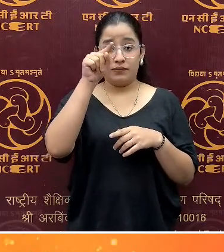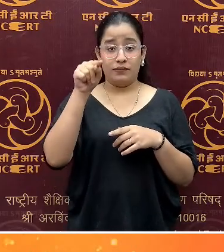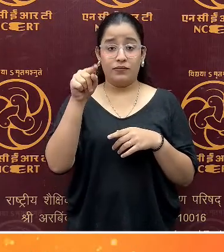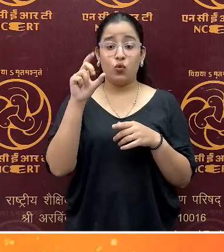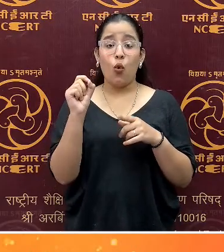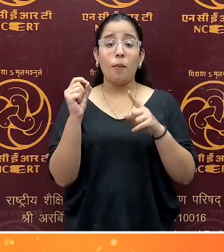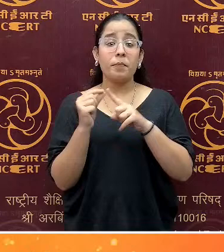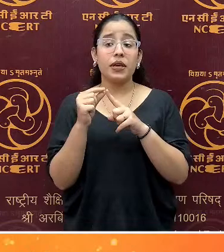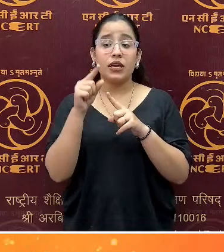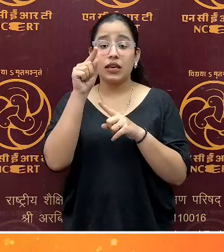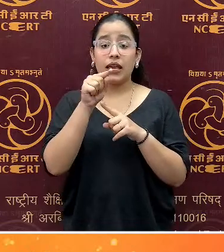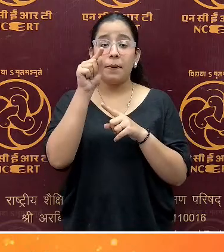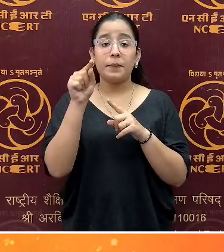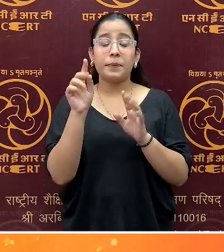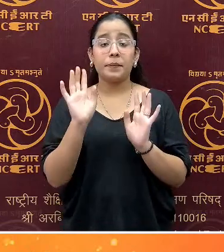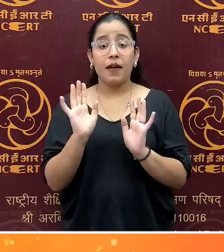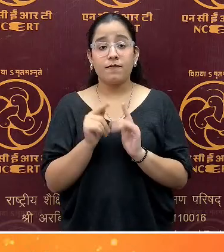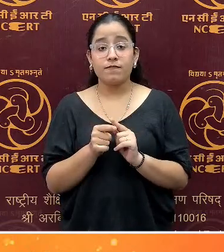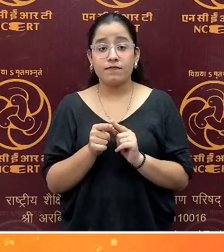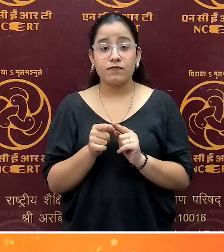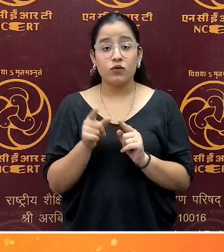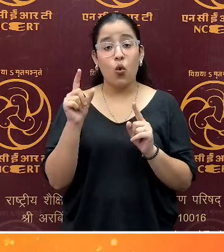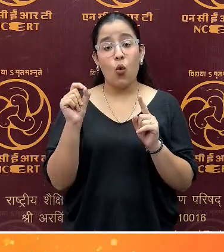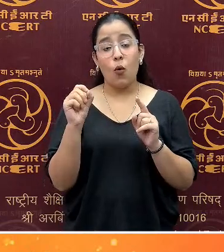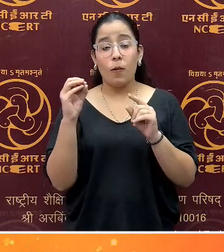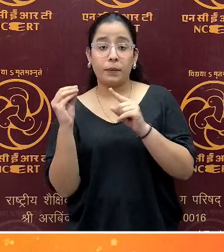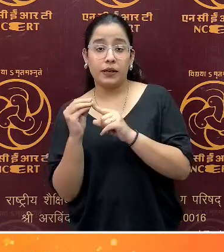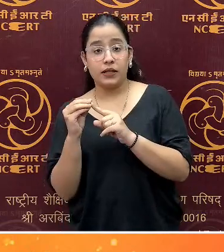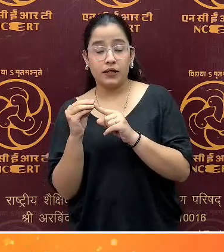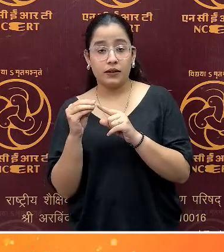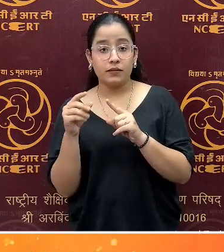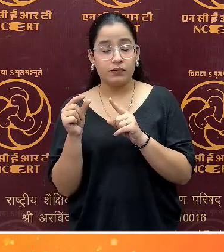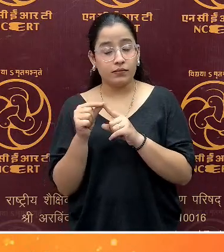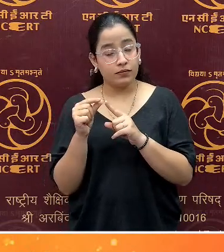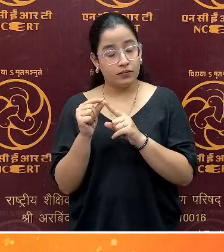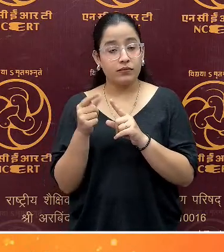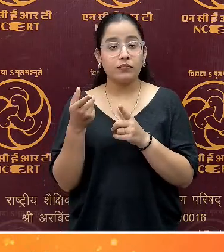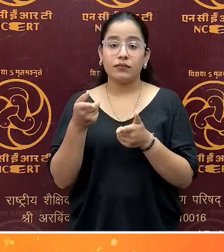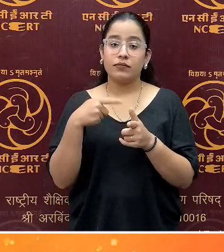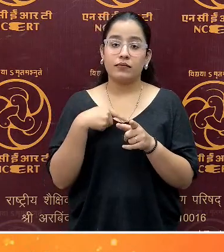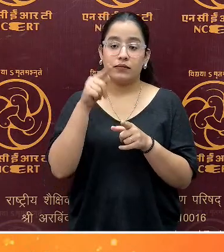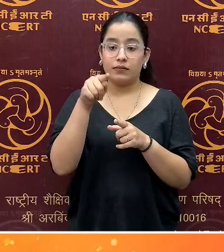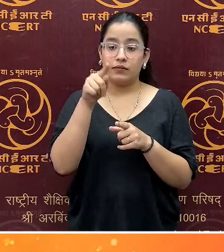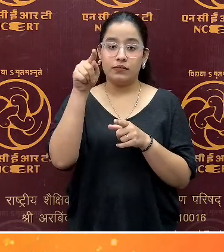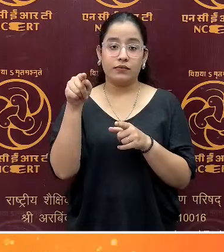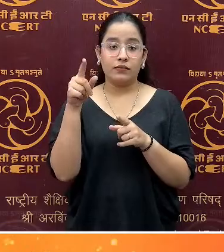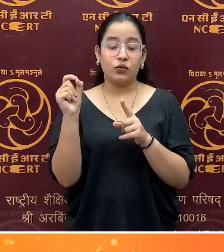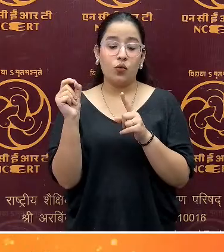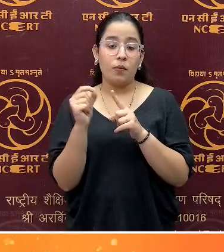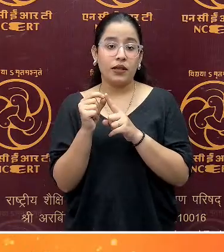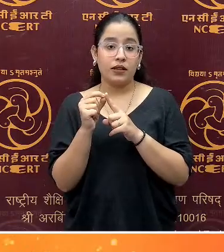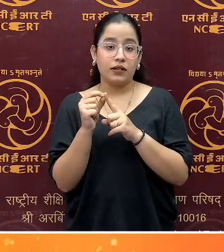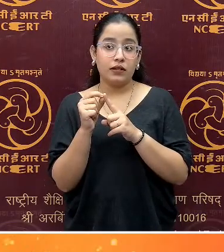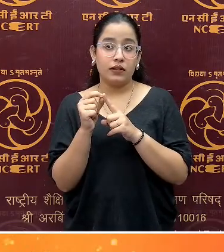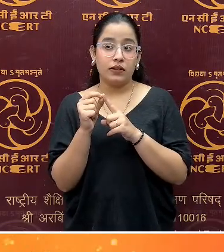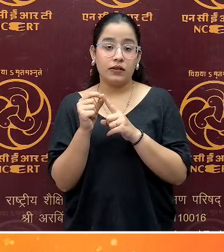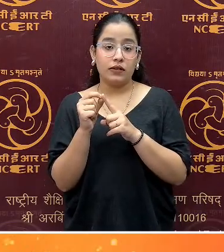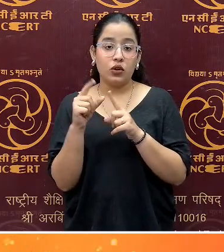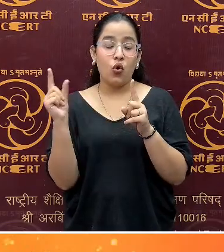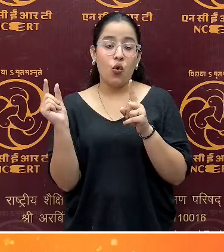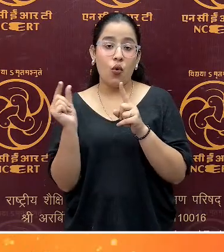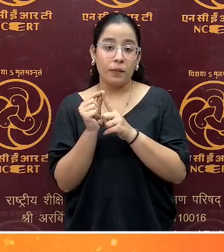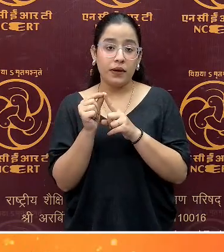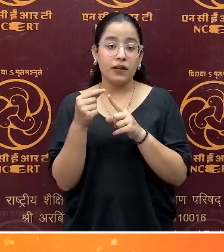OP. Cap over OP, sorry. Cap over OP. Cap over OP means this is